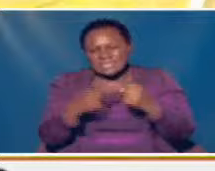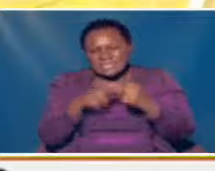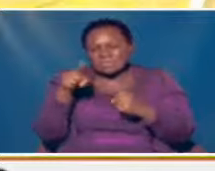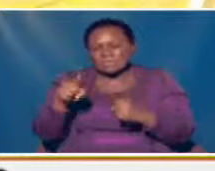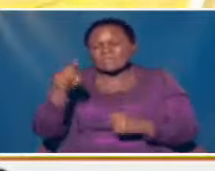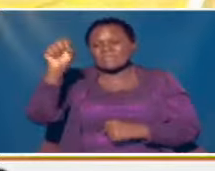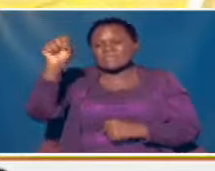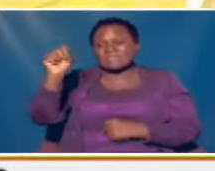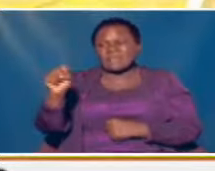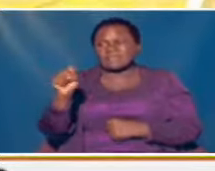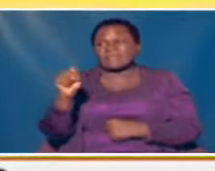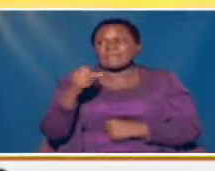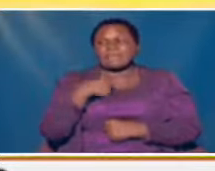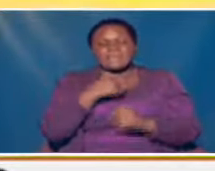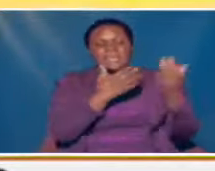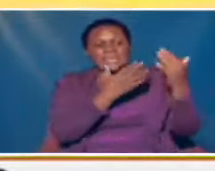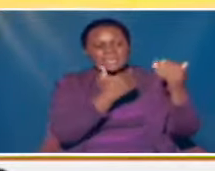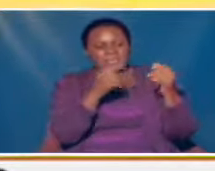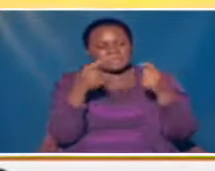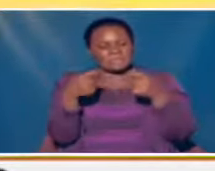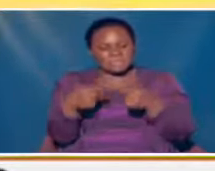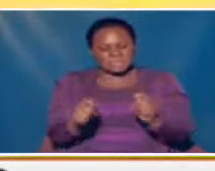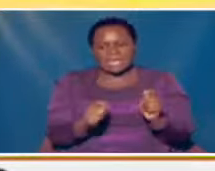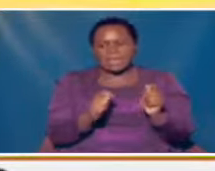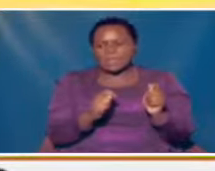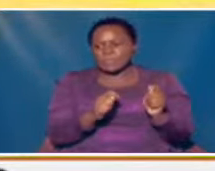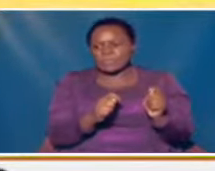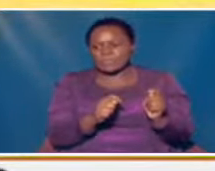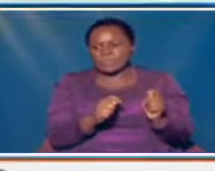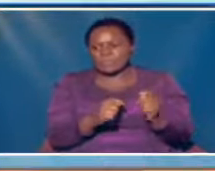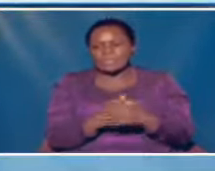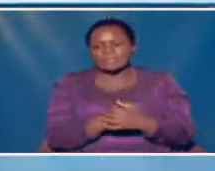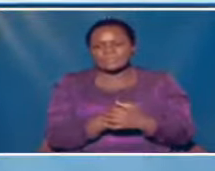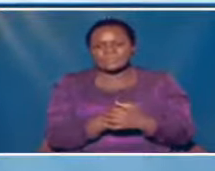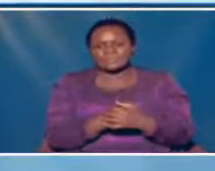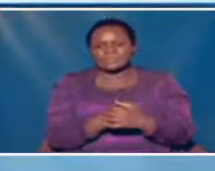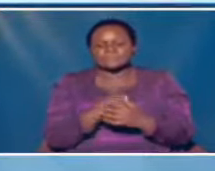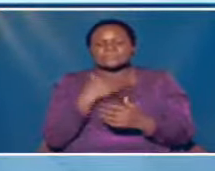26.5. And I expect to go to trials. Let's move to Europa League now.